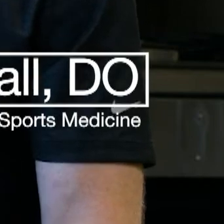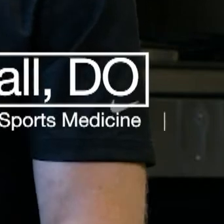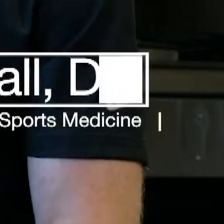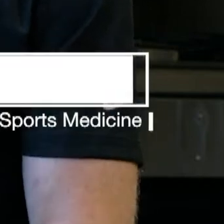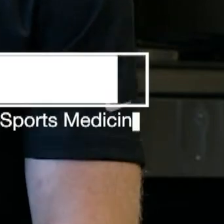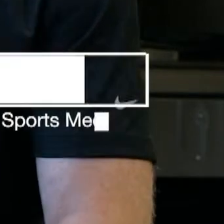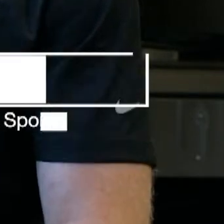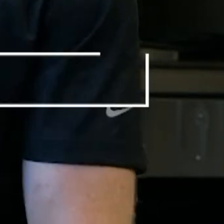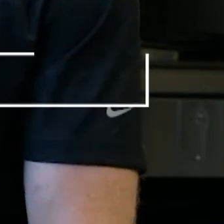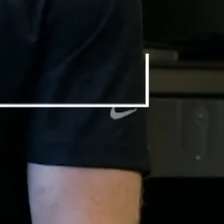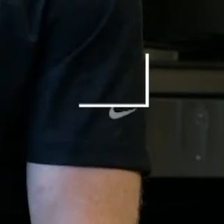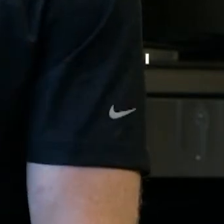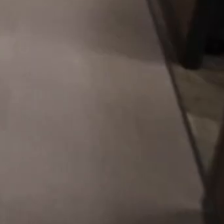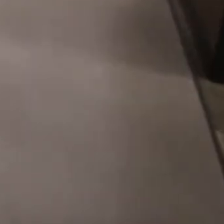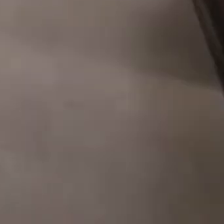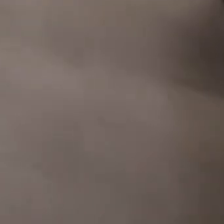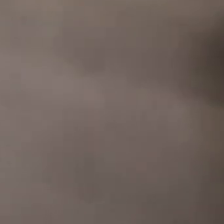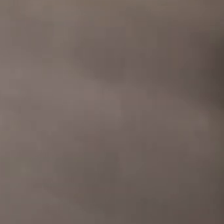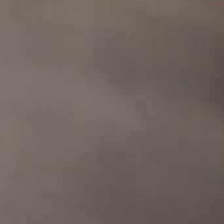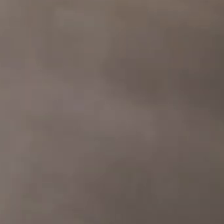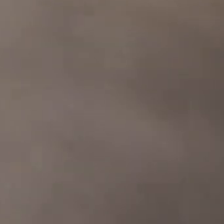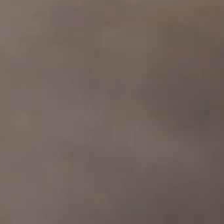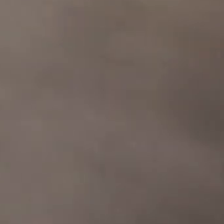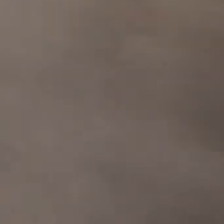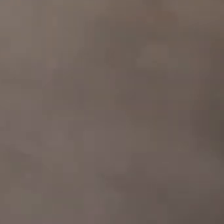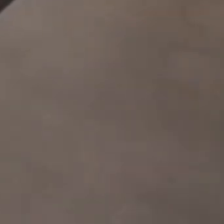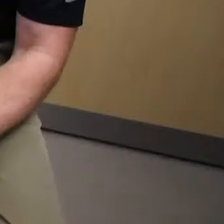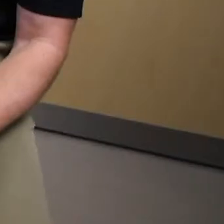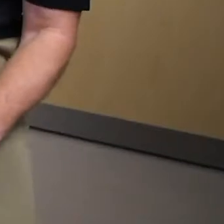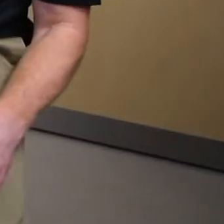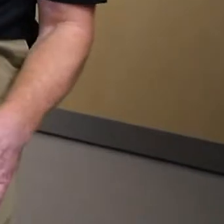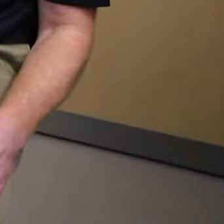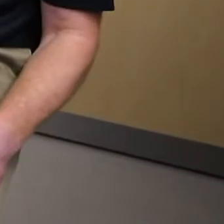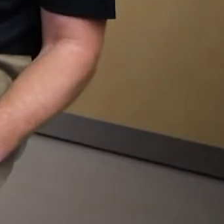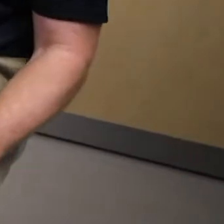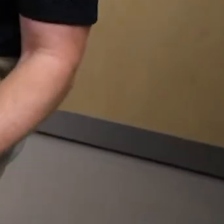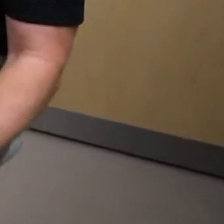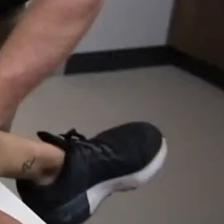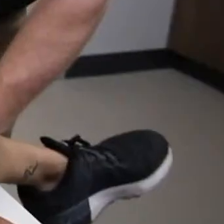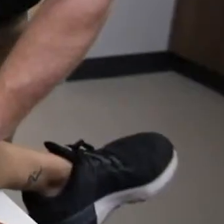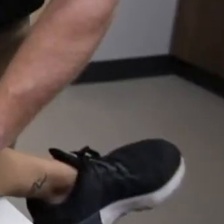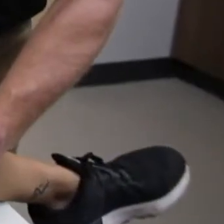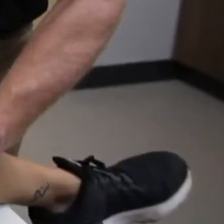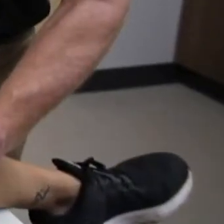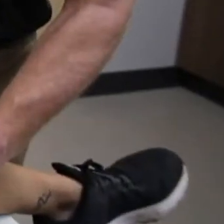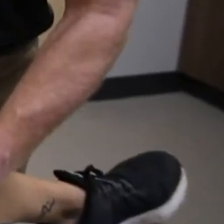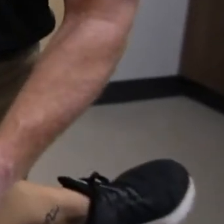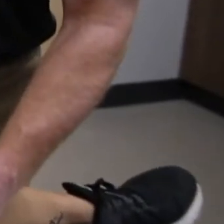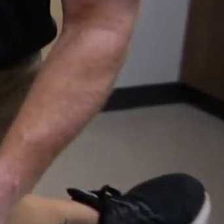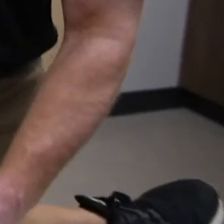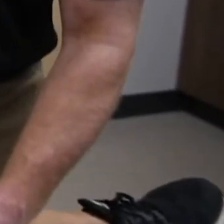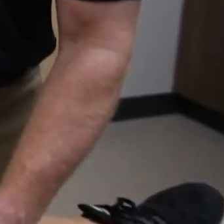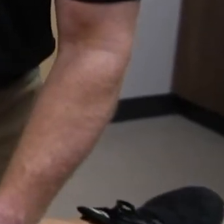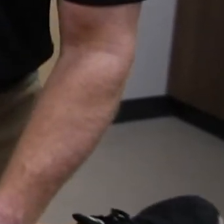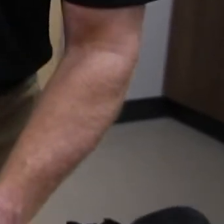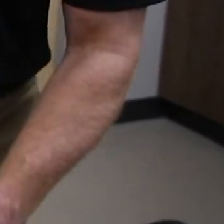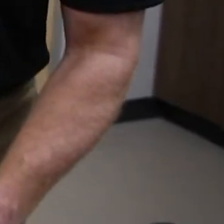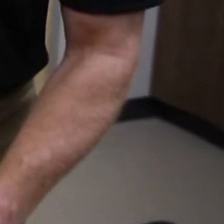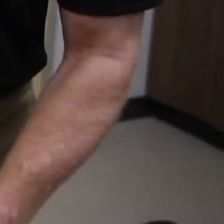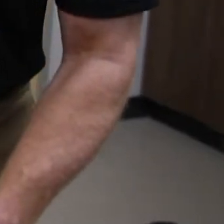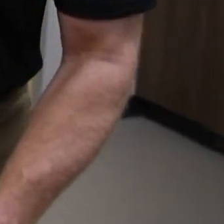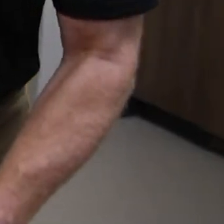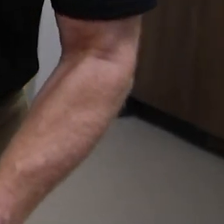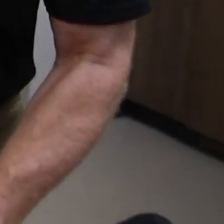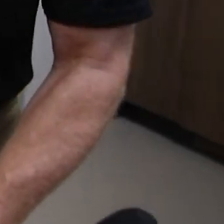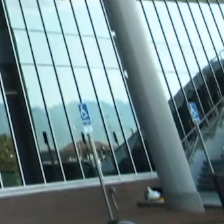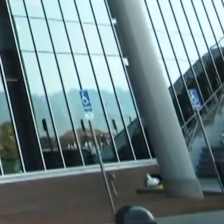the loop for comprehensive care of the athlete. With sports performance here, it allows us to figure out why you ended up here and prevent you from having to come back and